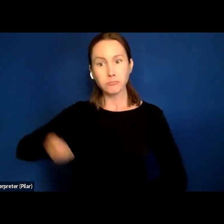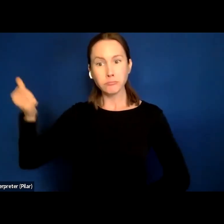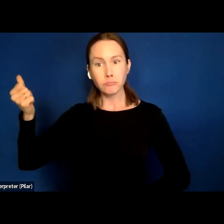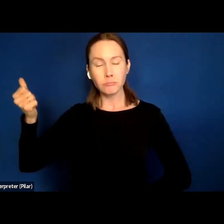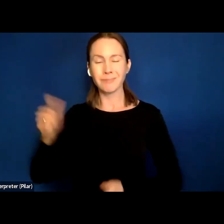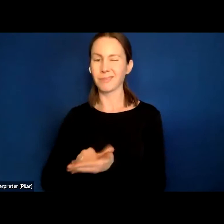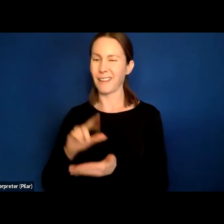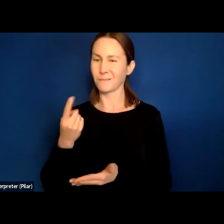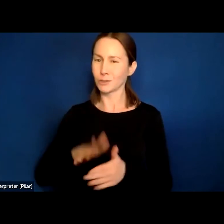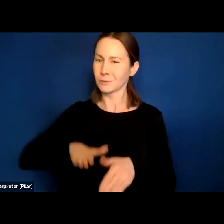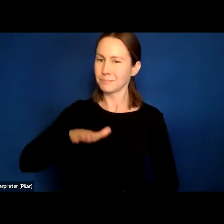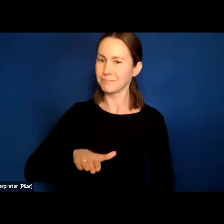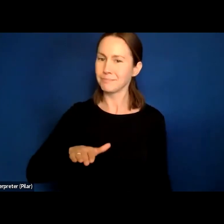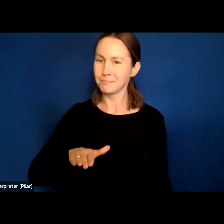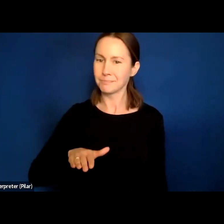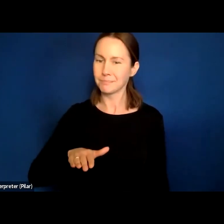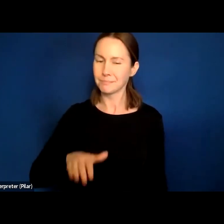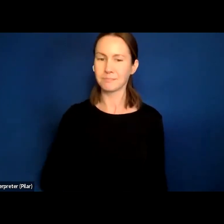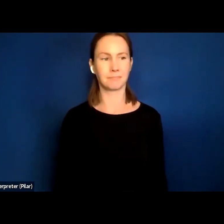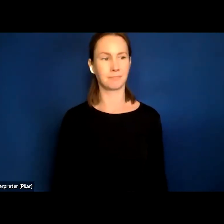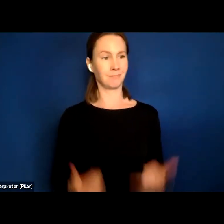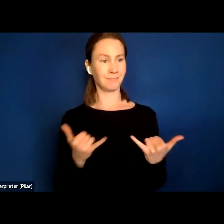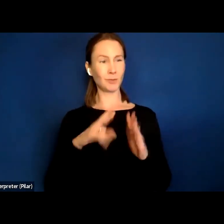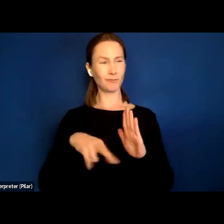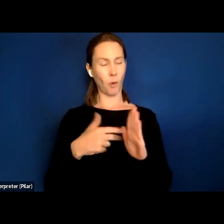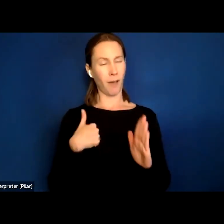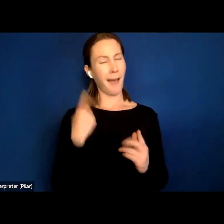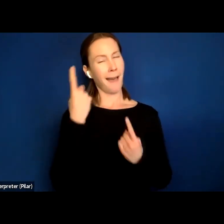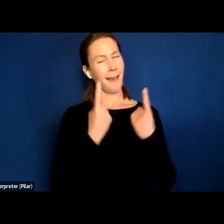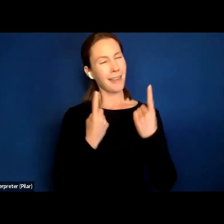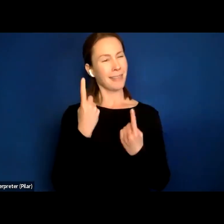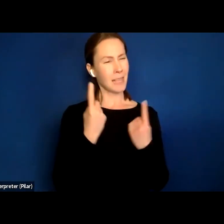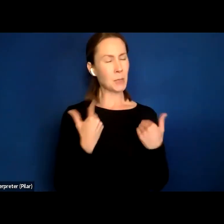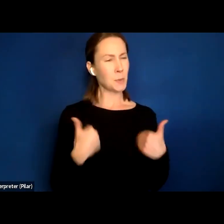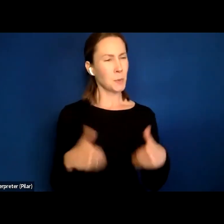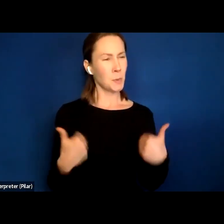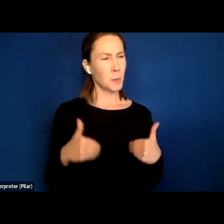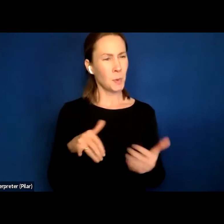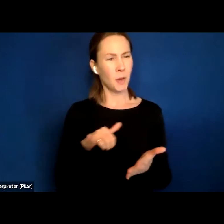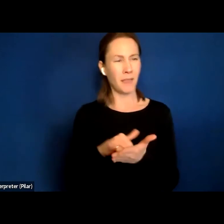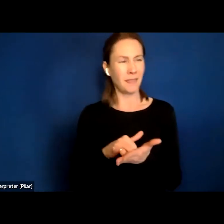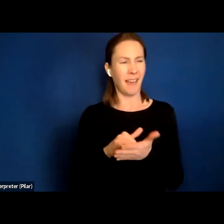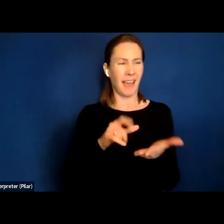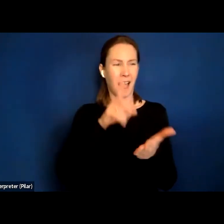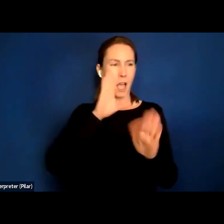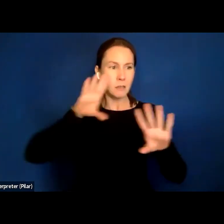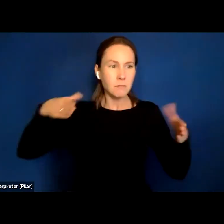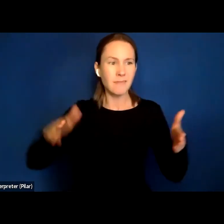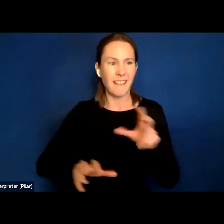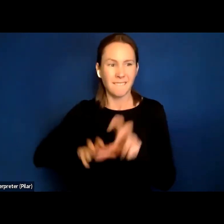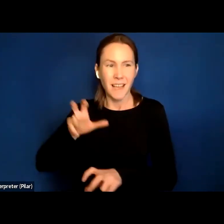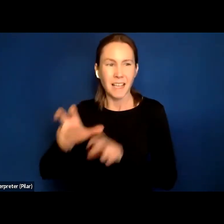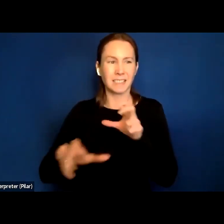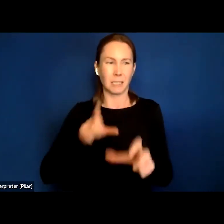work. Because in my current role, I think often about the vestiges of telethon messaging that our